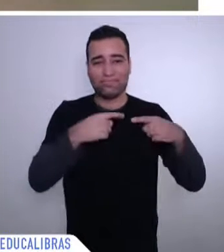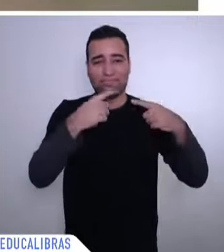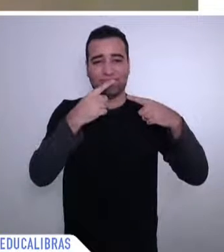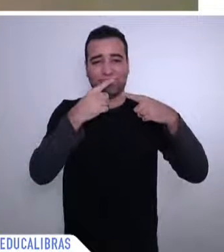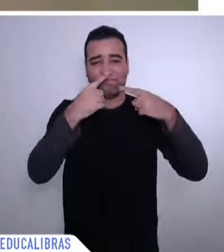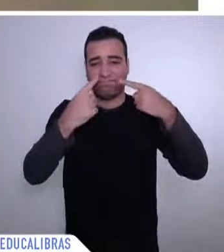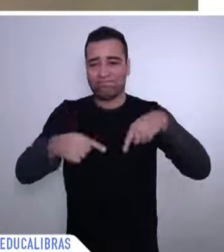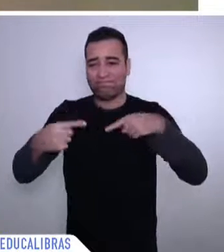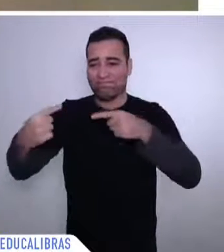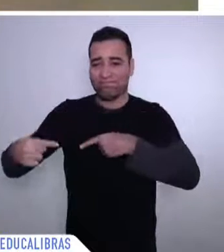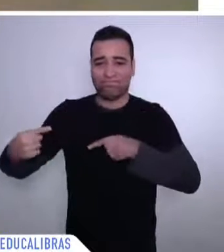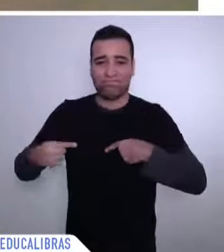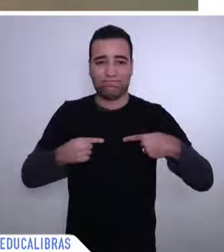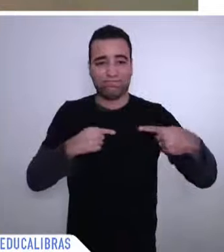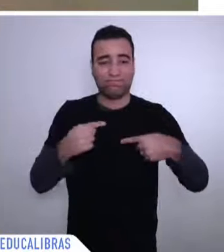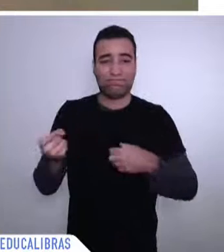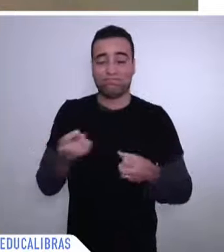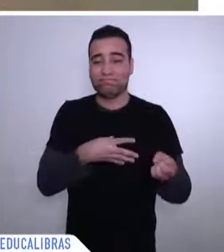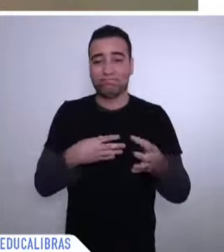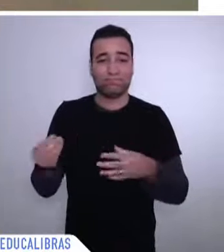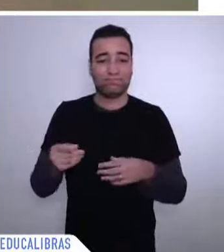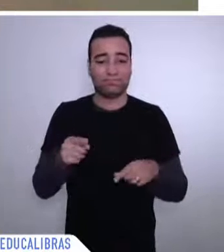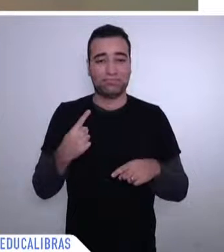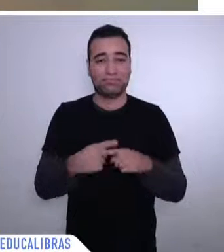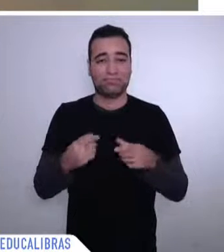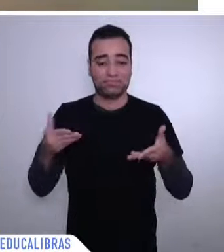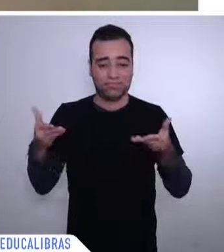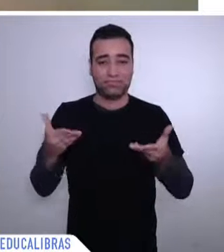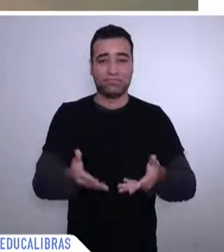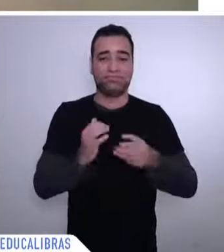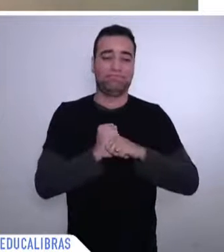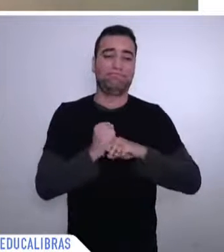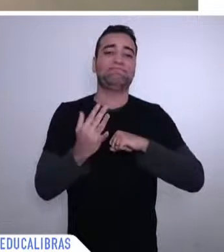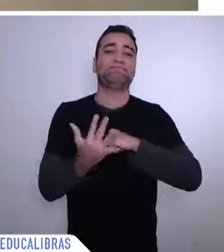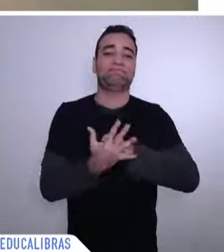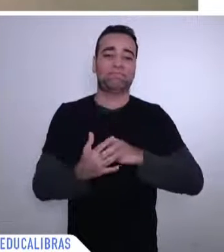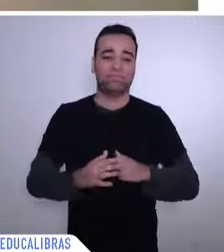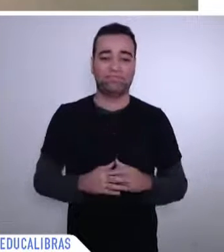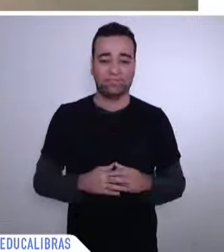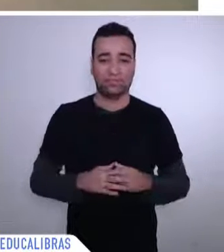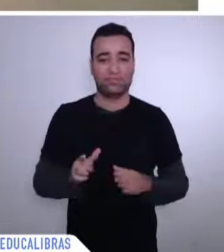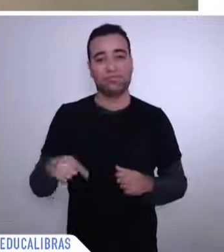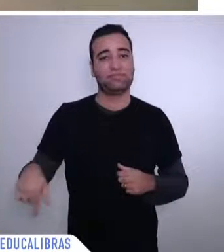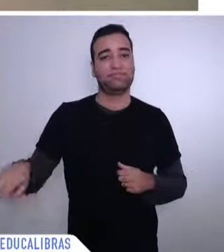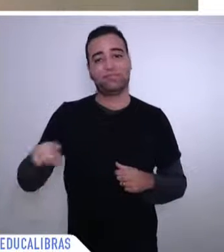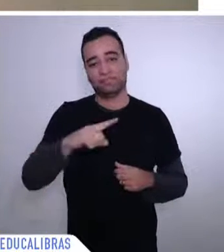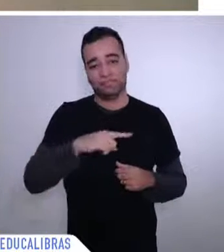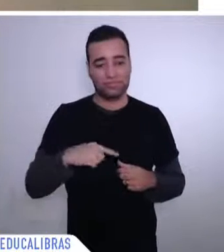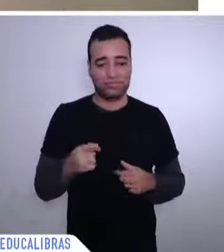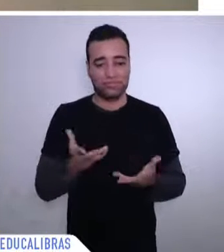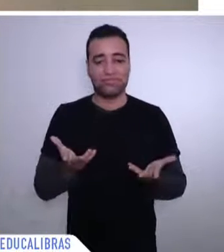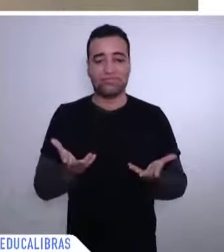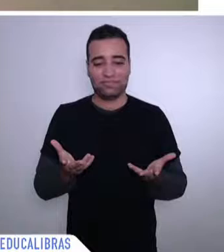COVID-19 has without a doubt worsened inequality, and I don't think Brazil is an exception to that